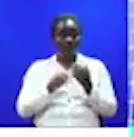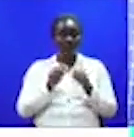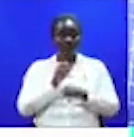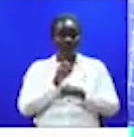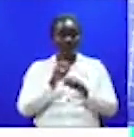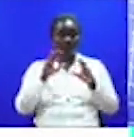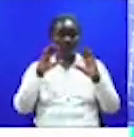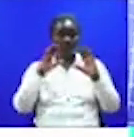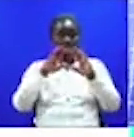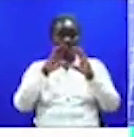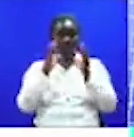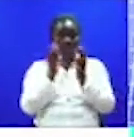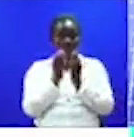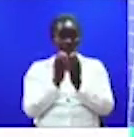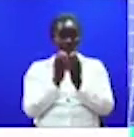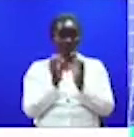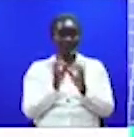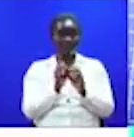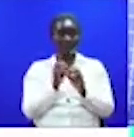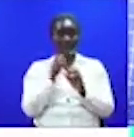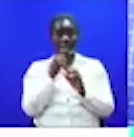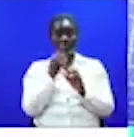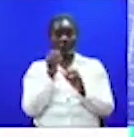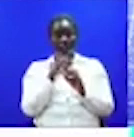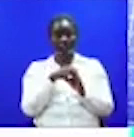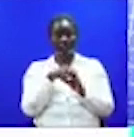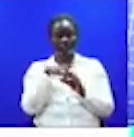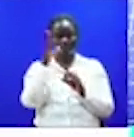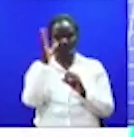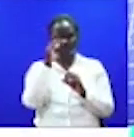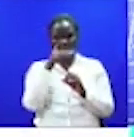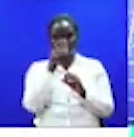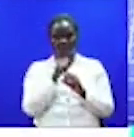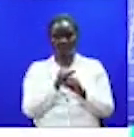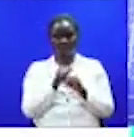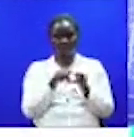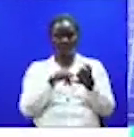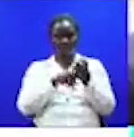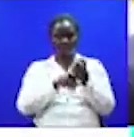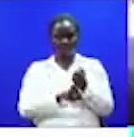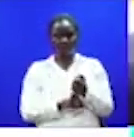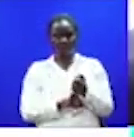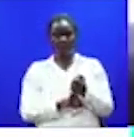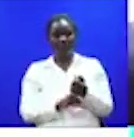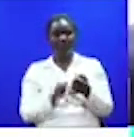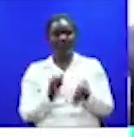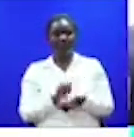ndora nyara kwa nyora to kwa nyora abana bake bakumwe ndo bayande kunywa mu ase kinywa mu cyama pema